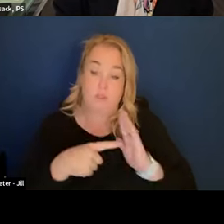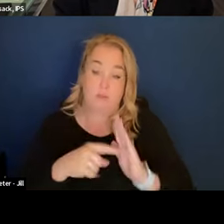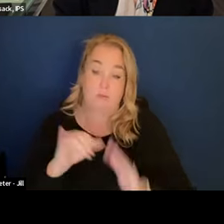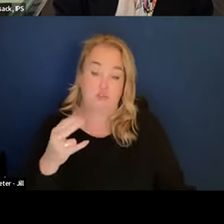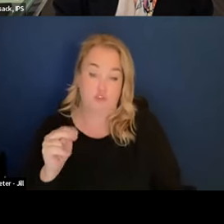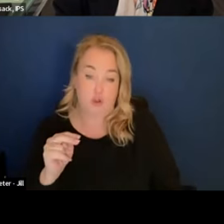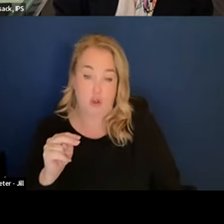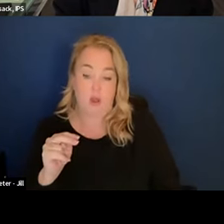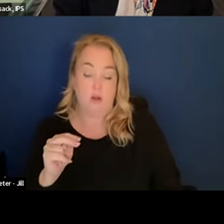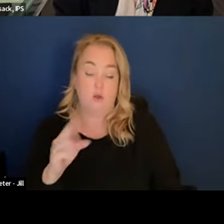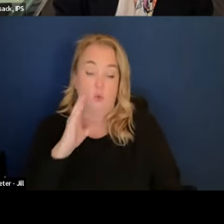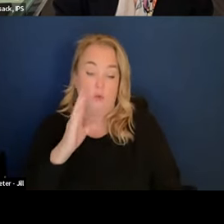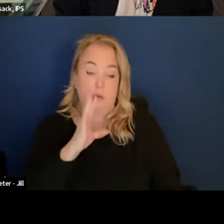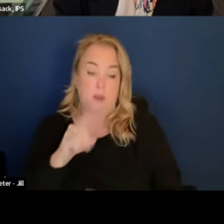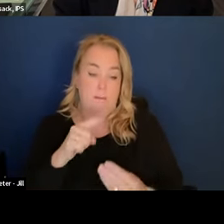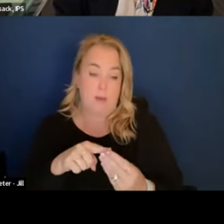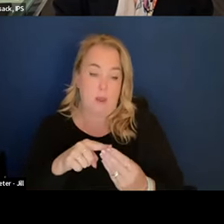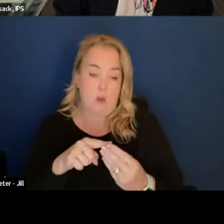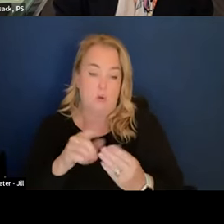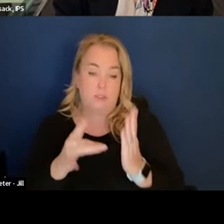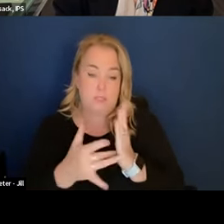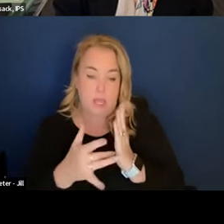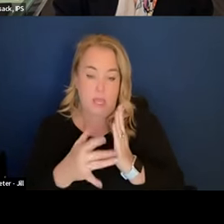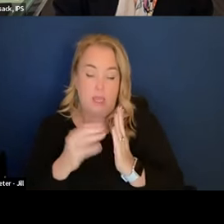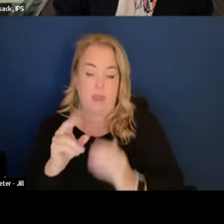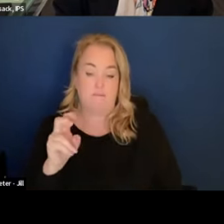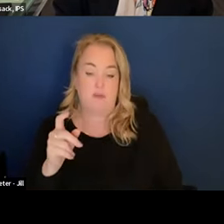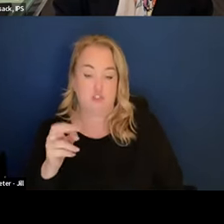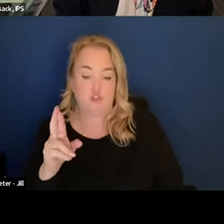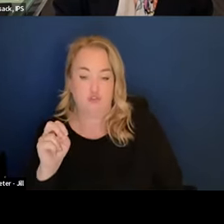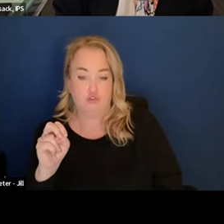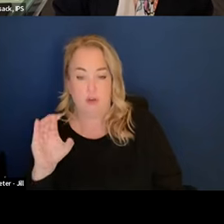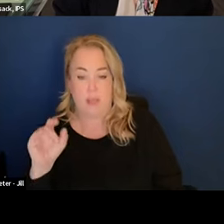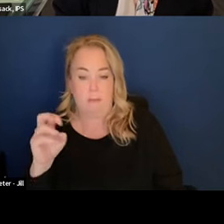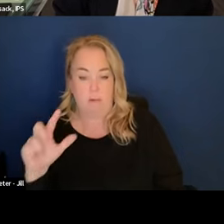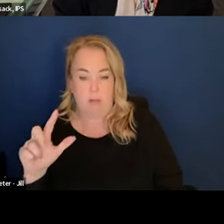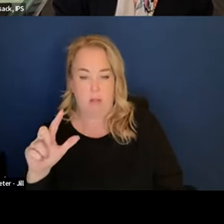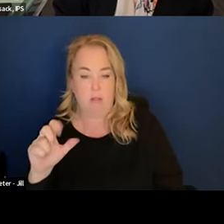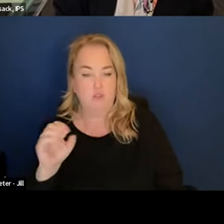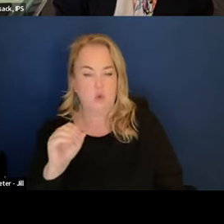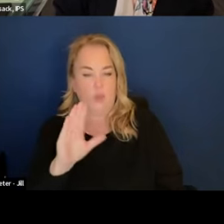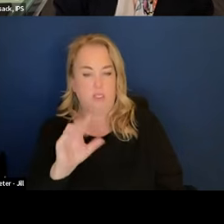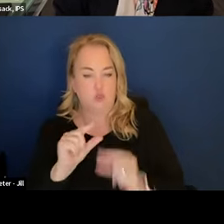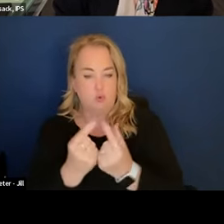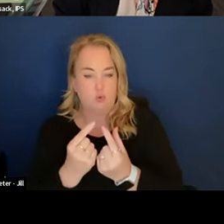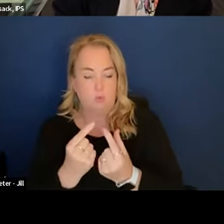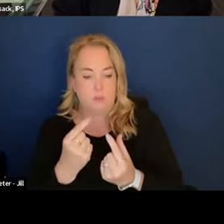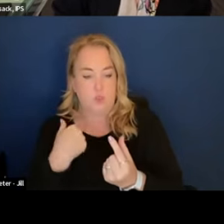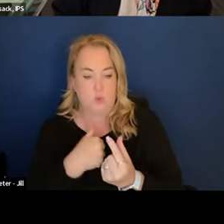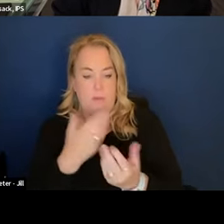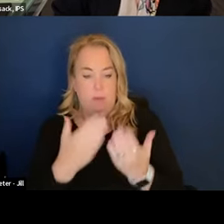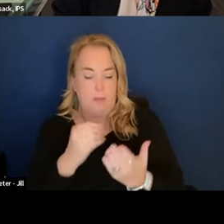coming on later and he's going to be talking about emerging tech and venture capital. And so there's probably groups that he deals with that we're not even looking